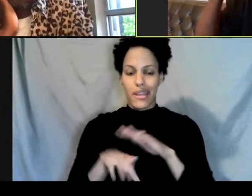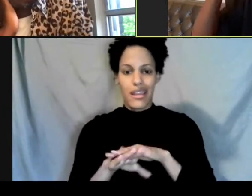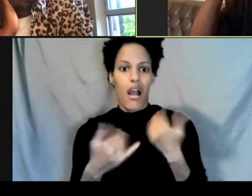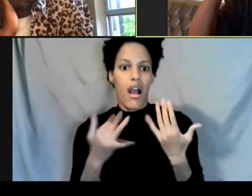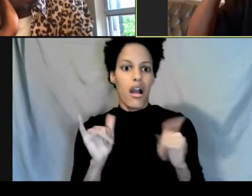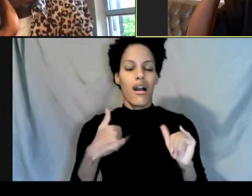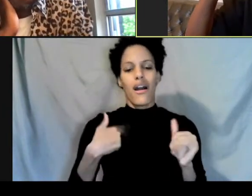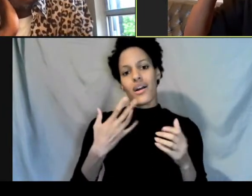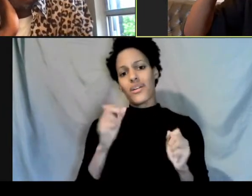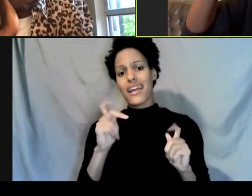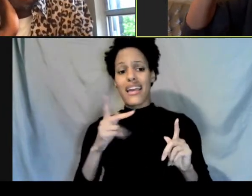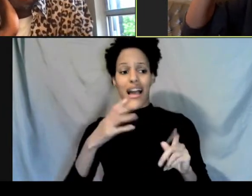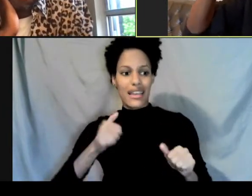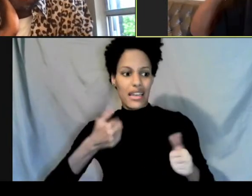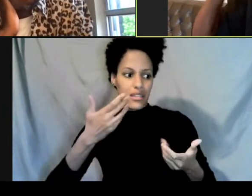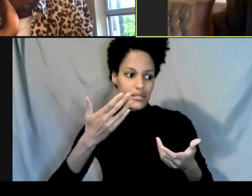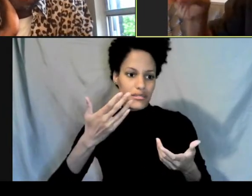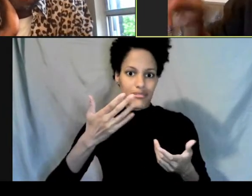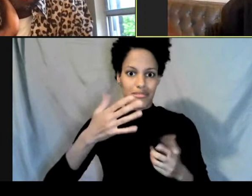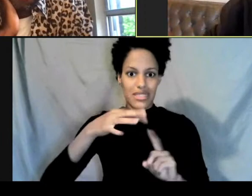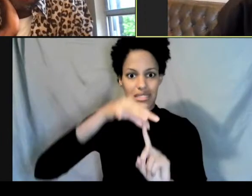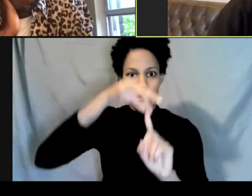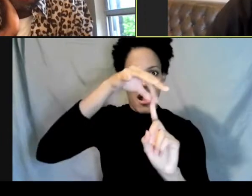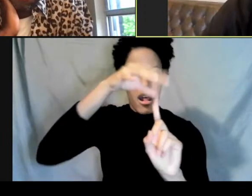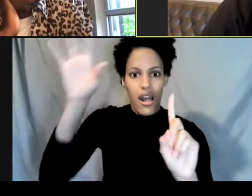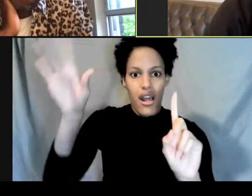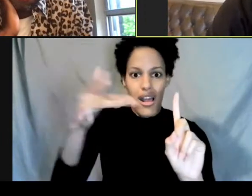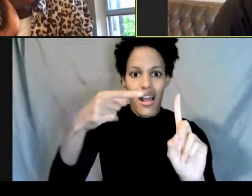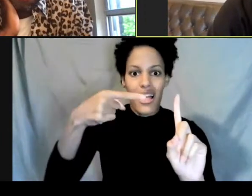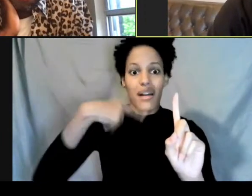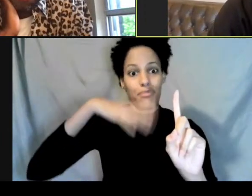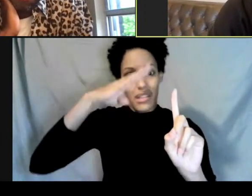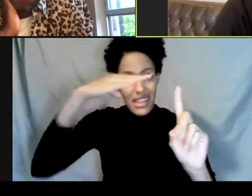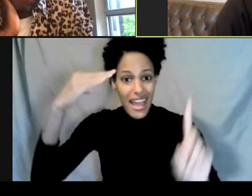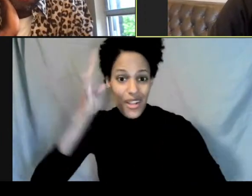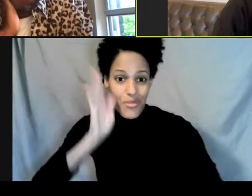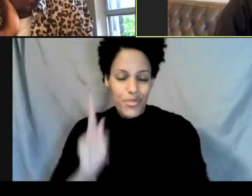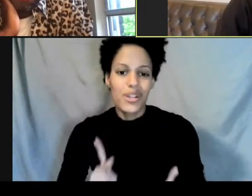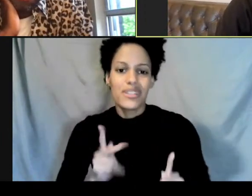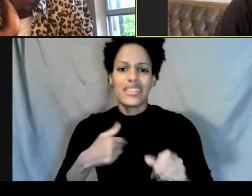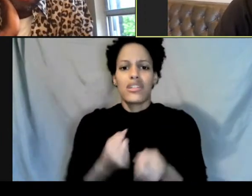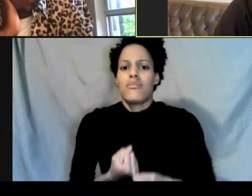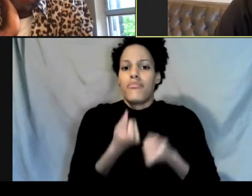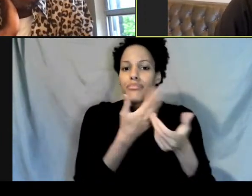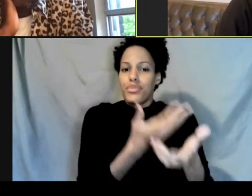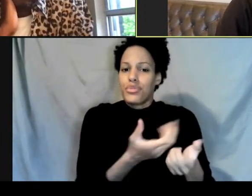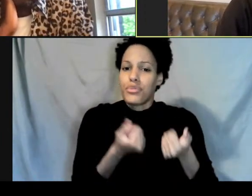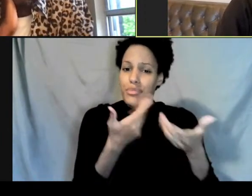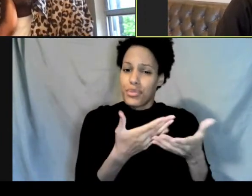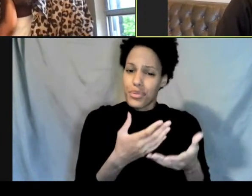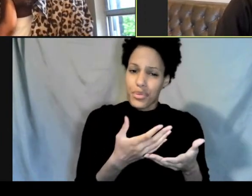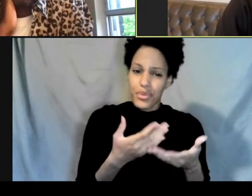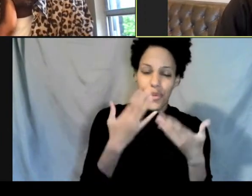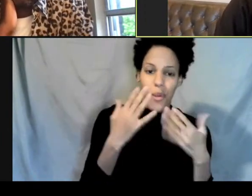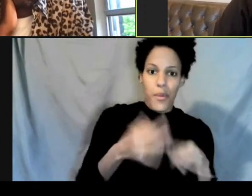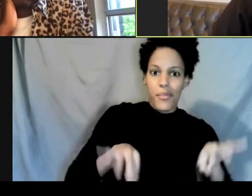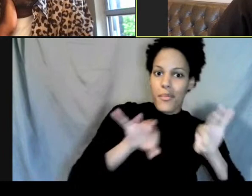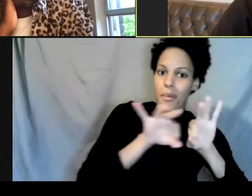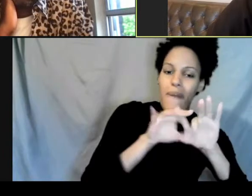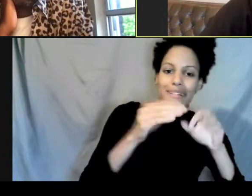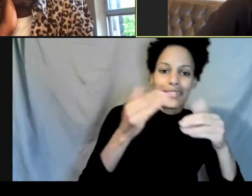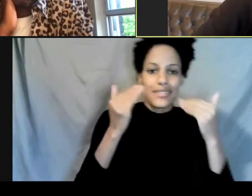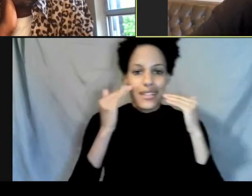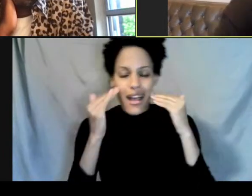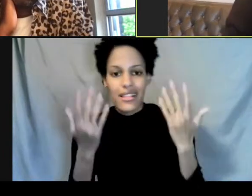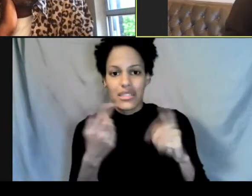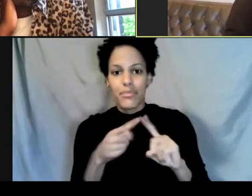be this exceptional Black. I get to be this person that gives all this wealth and knowledge to them when, and you take it as, oh,